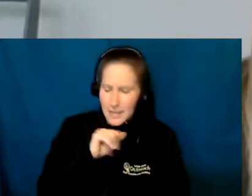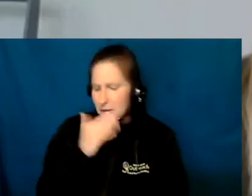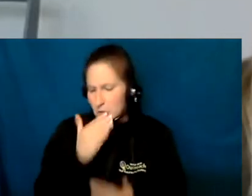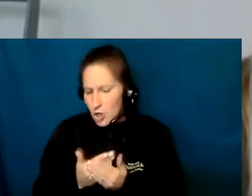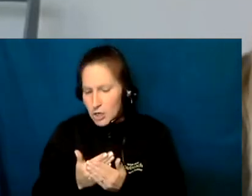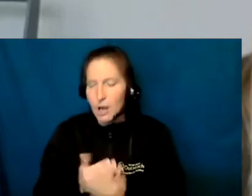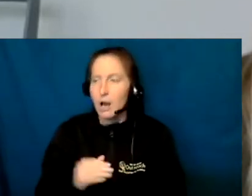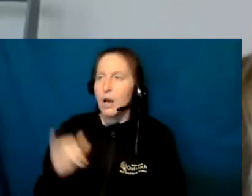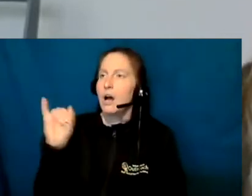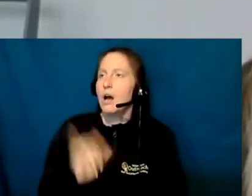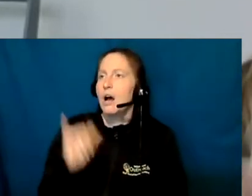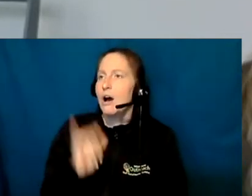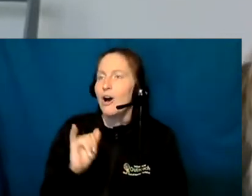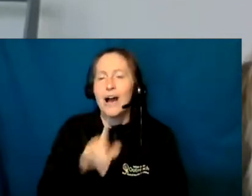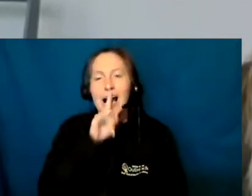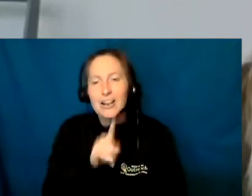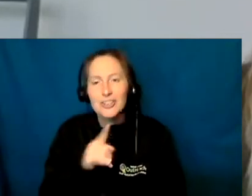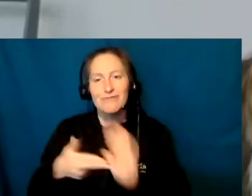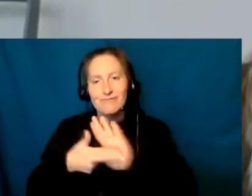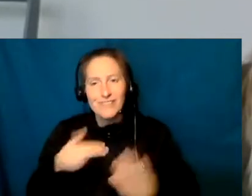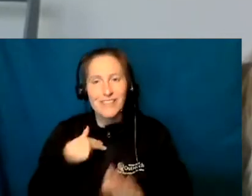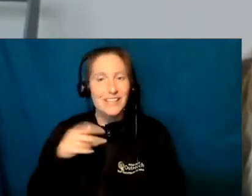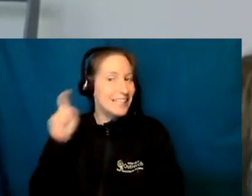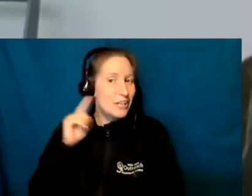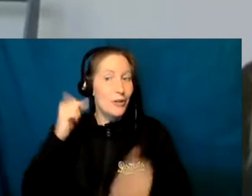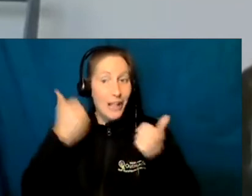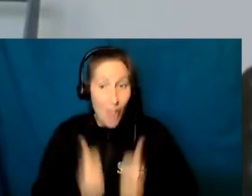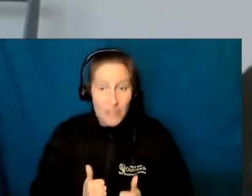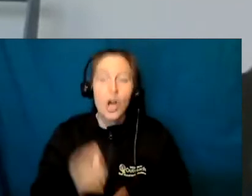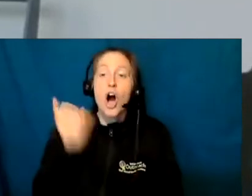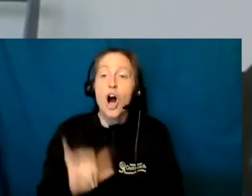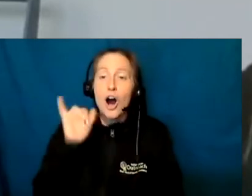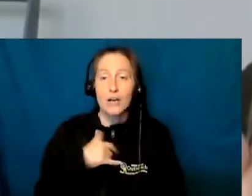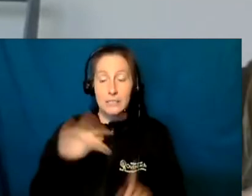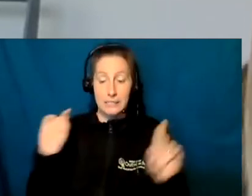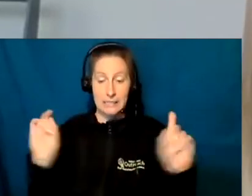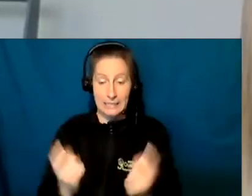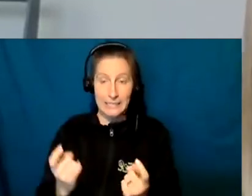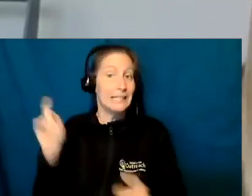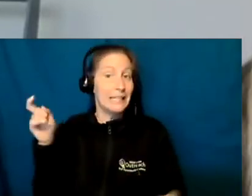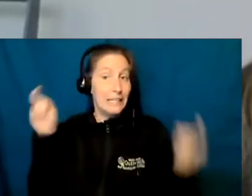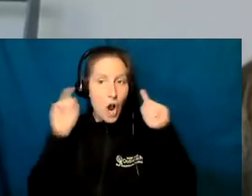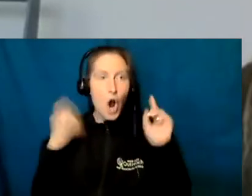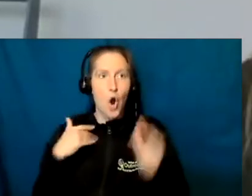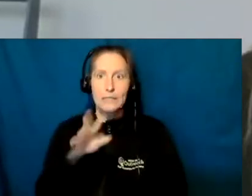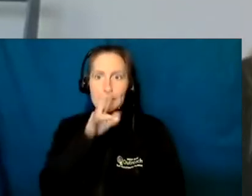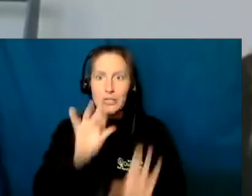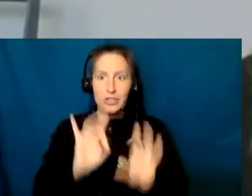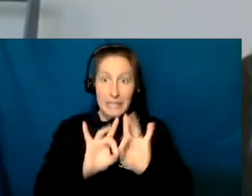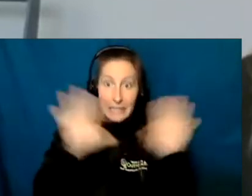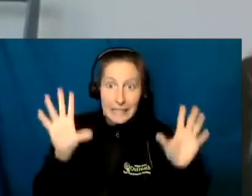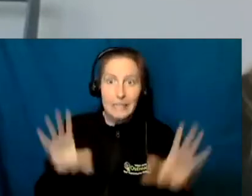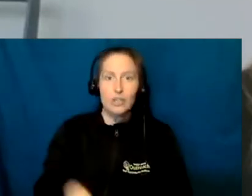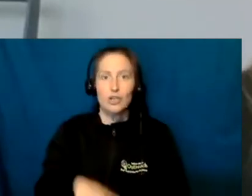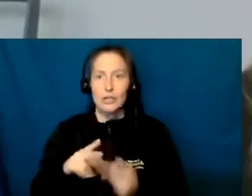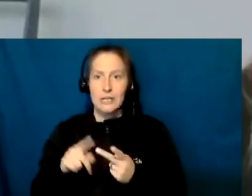realize it was a hearing loss, and they get hearing aids, and all of a sudden they're speaking a lot more clearly and they're not having as